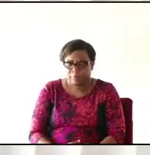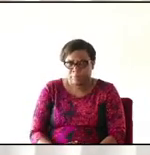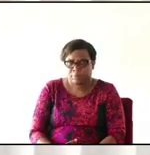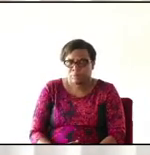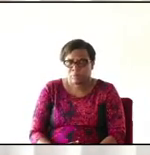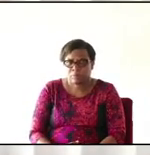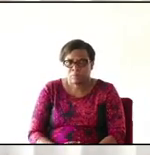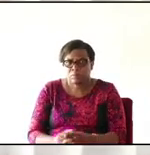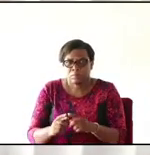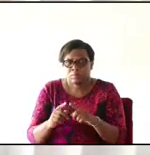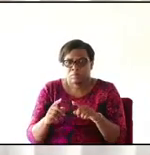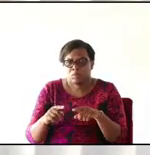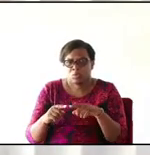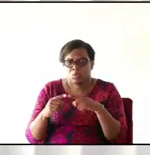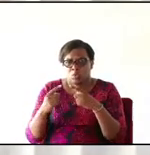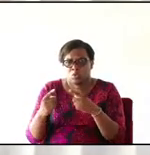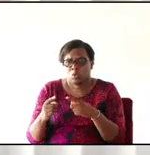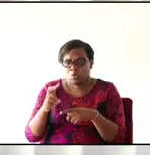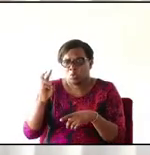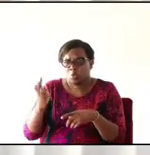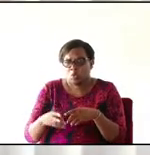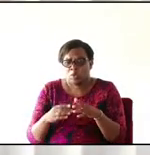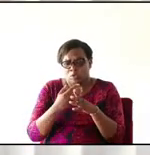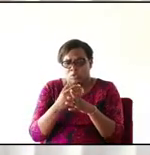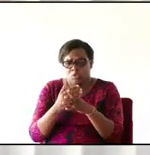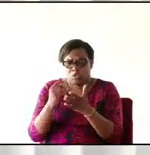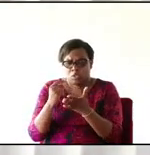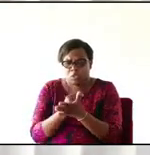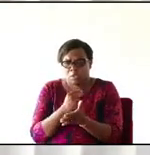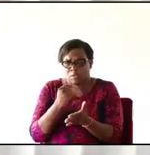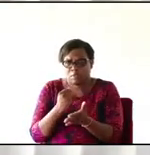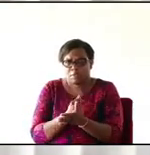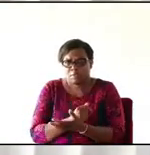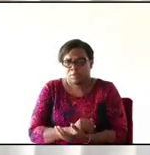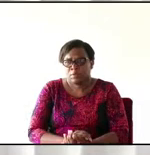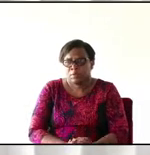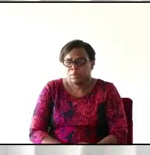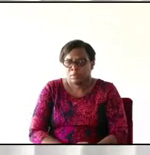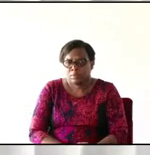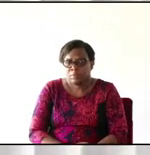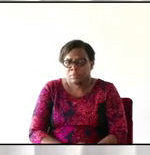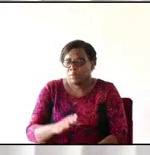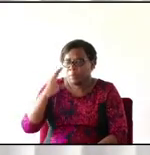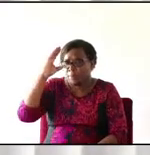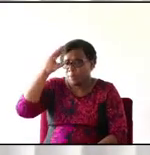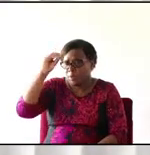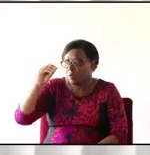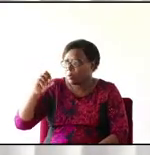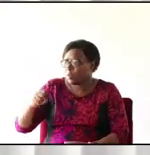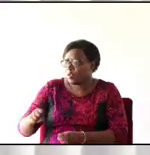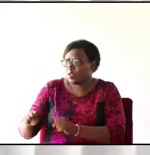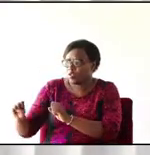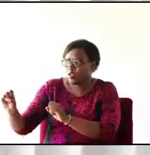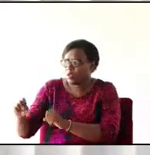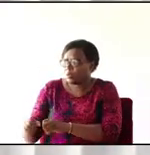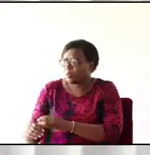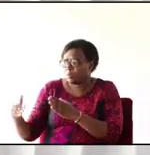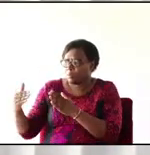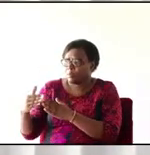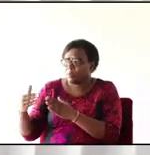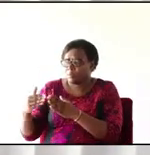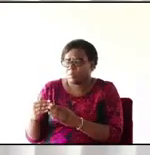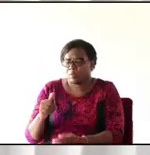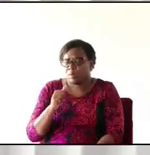to go. I'm willing to share the gospel. Those boys on the street corner, those